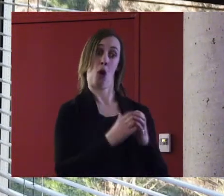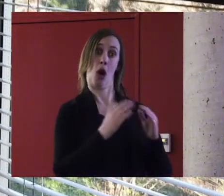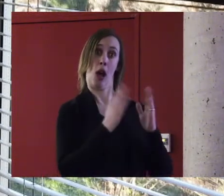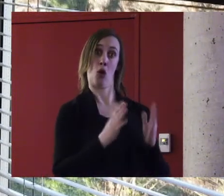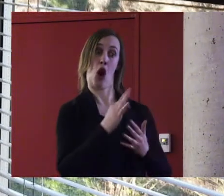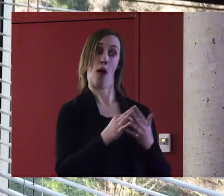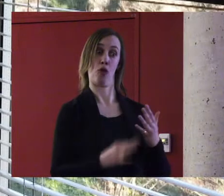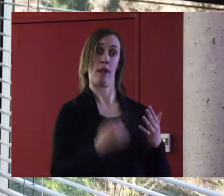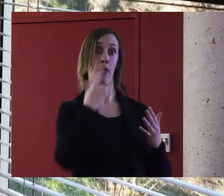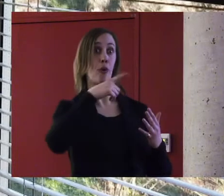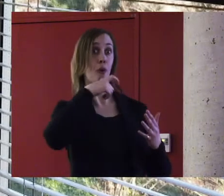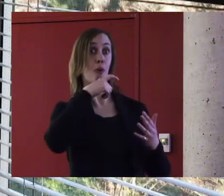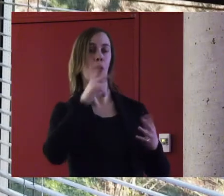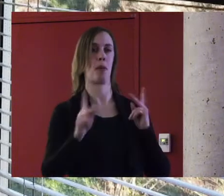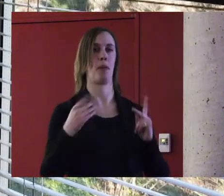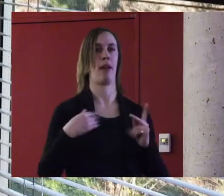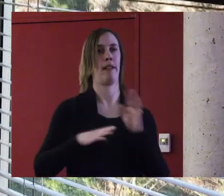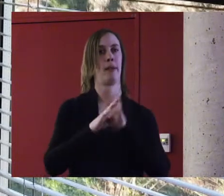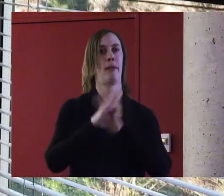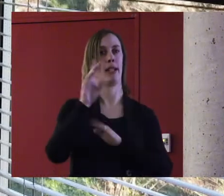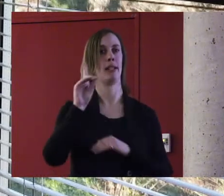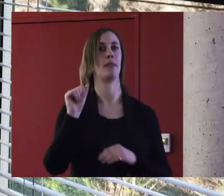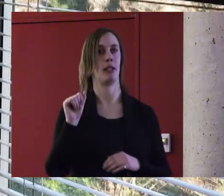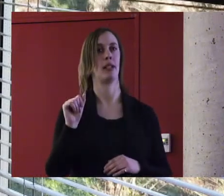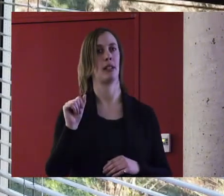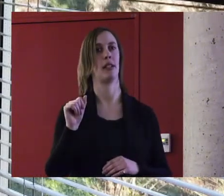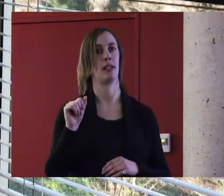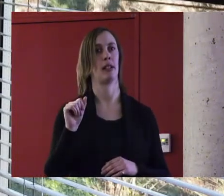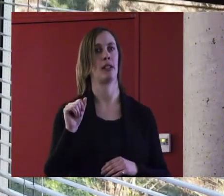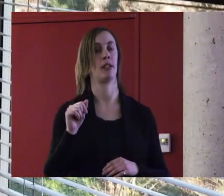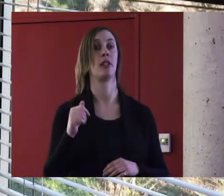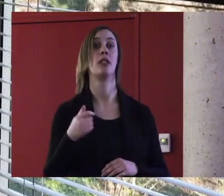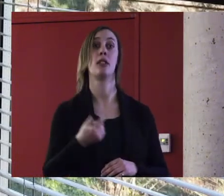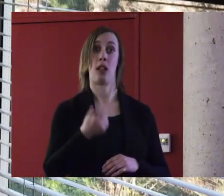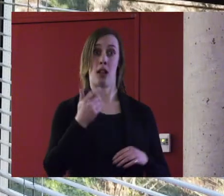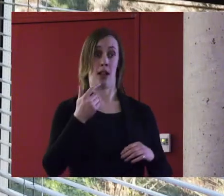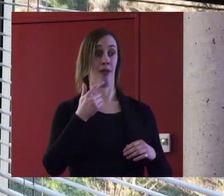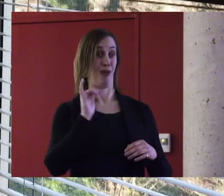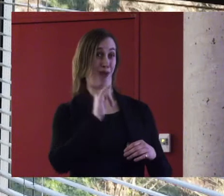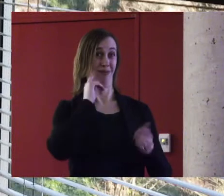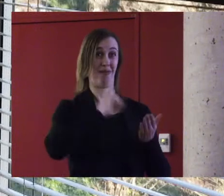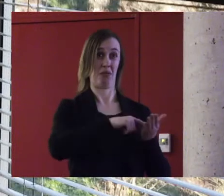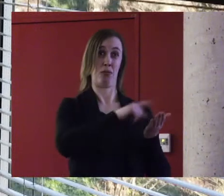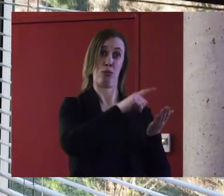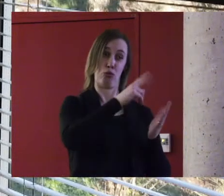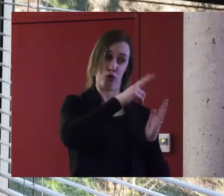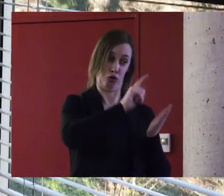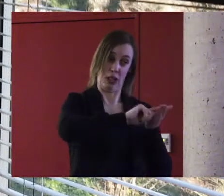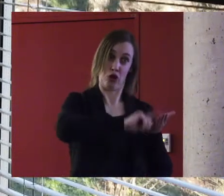developmental disabilities. Studies show that people's health declines when they